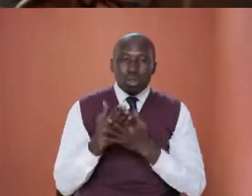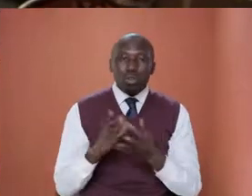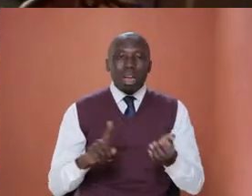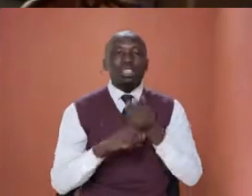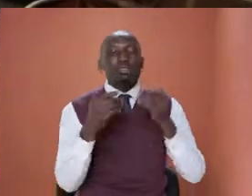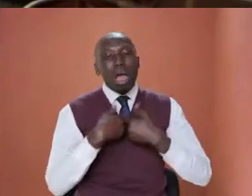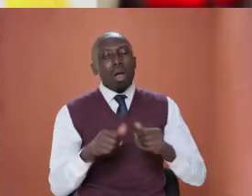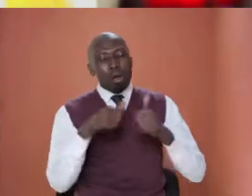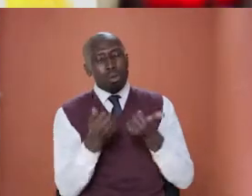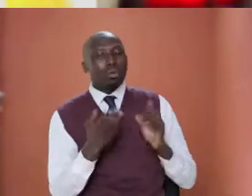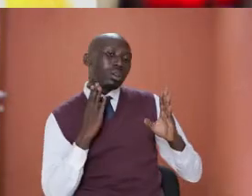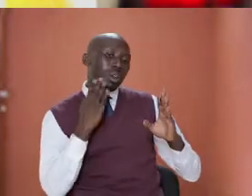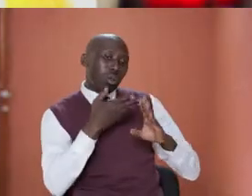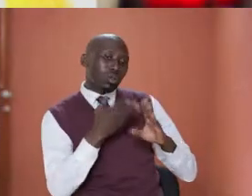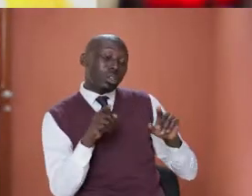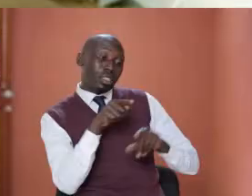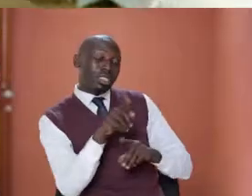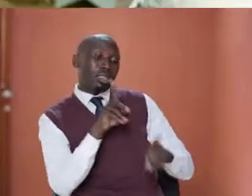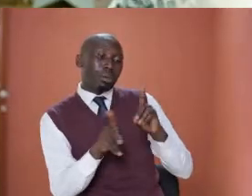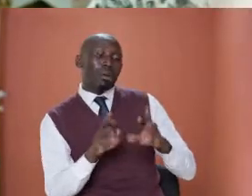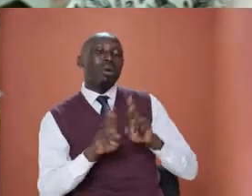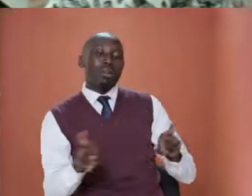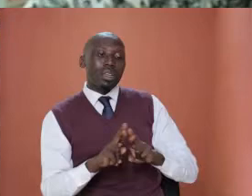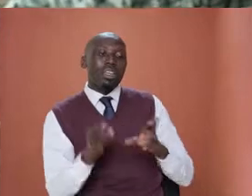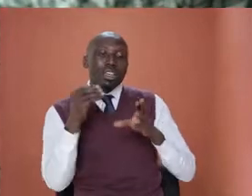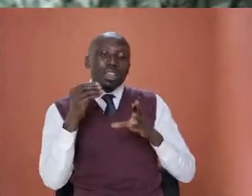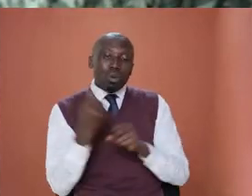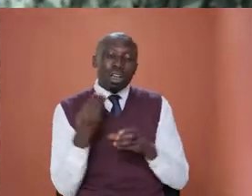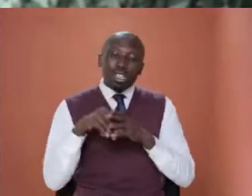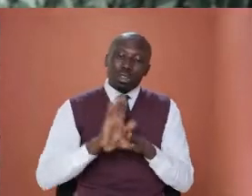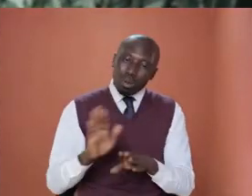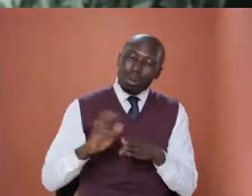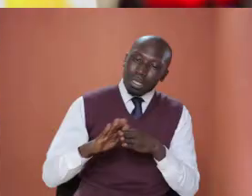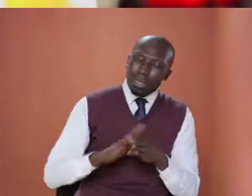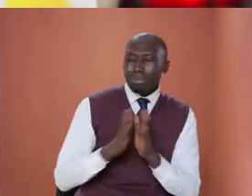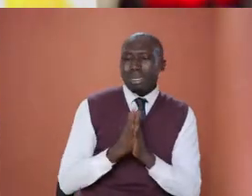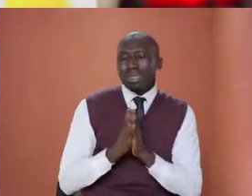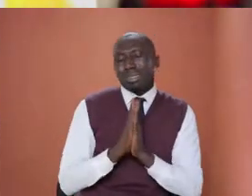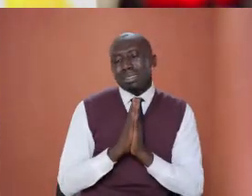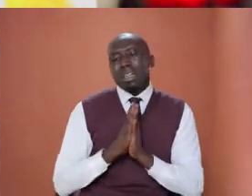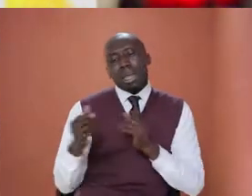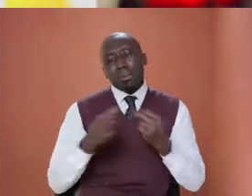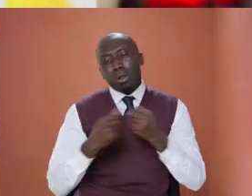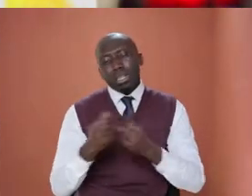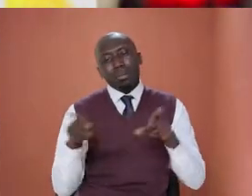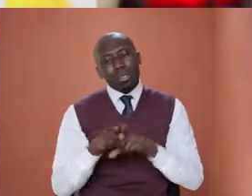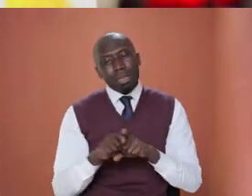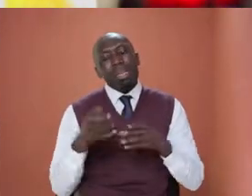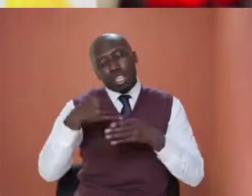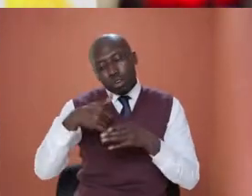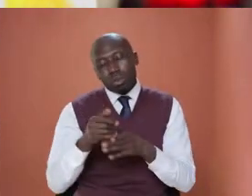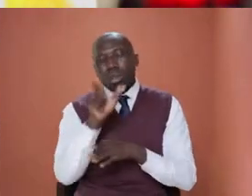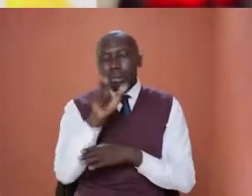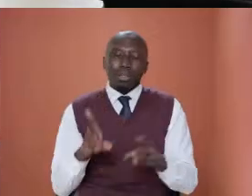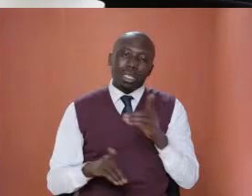proper goals. And these are the people that are willing to do that for your businesses. So please open up your doors and be able to include people